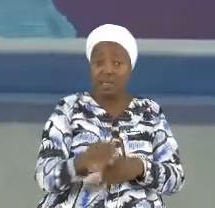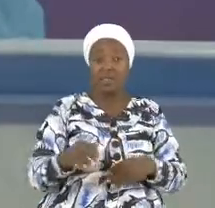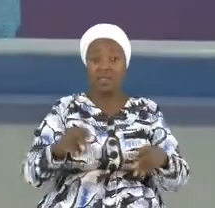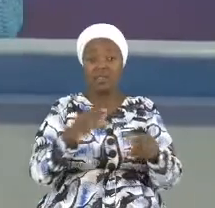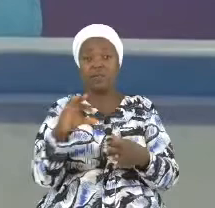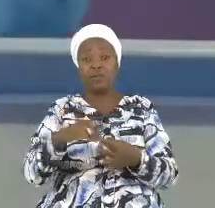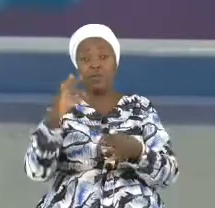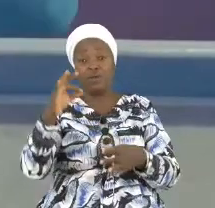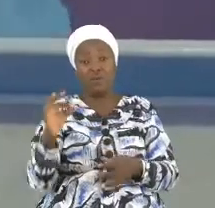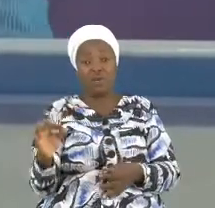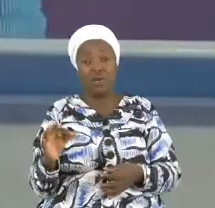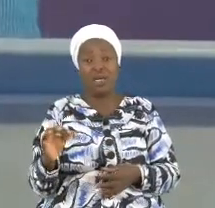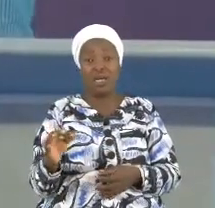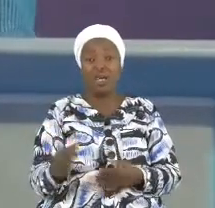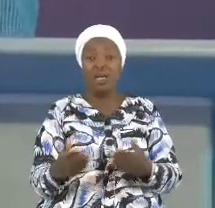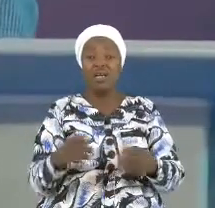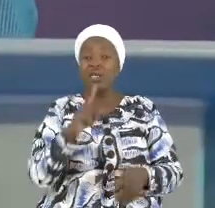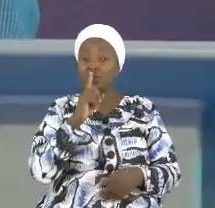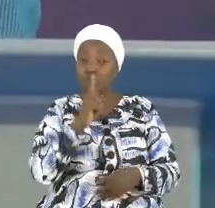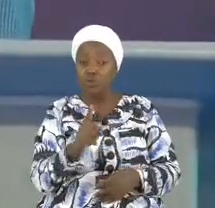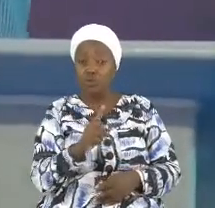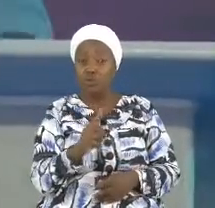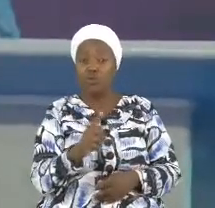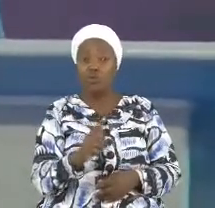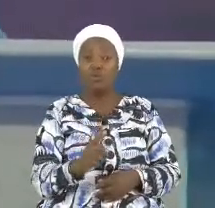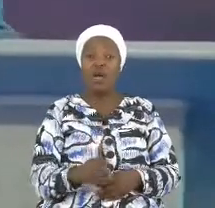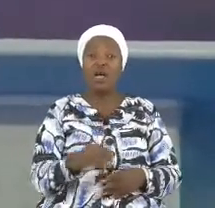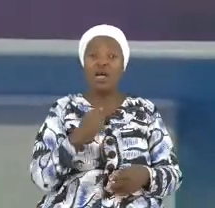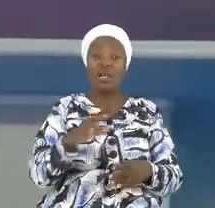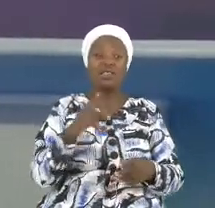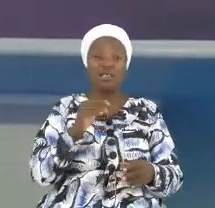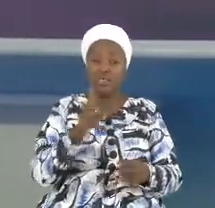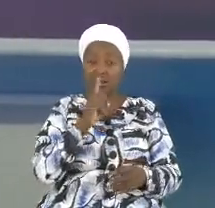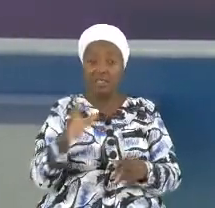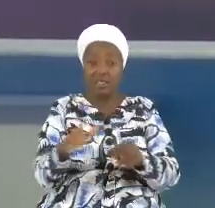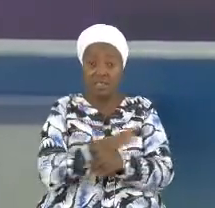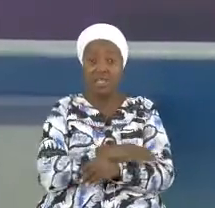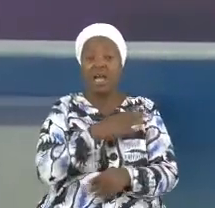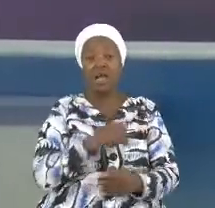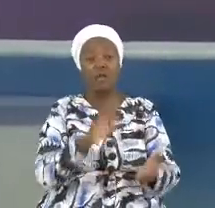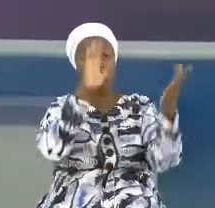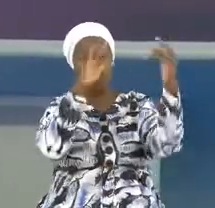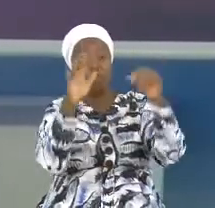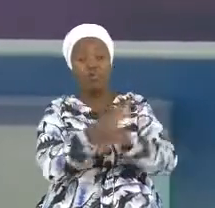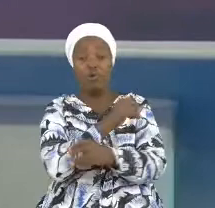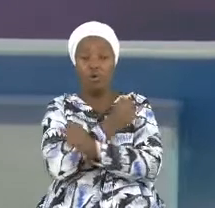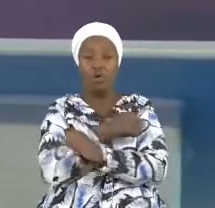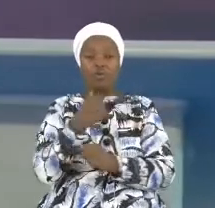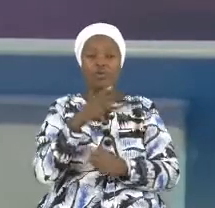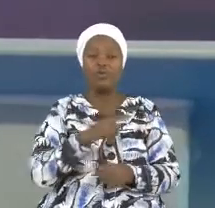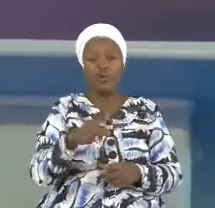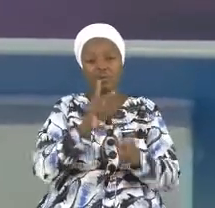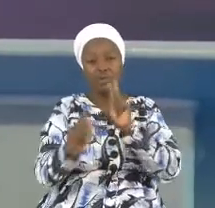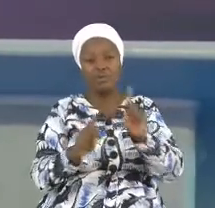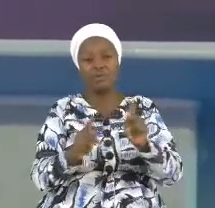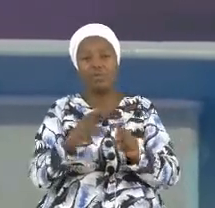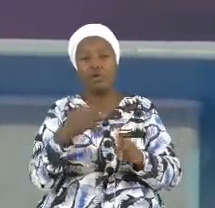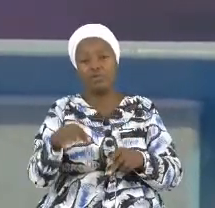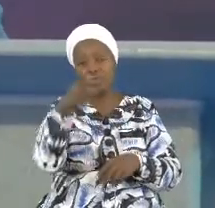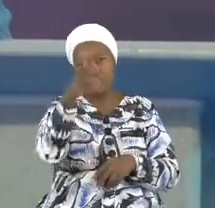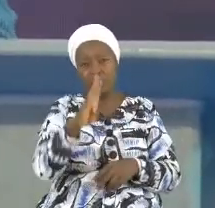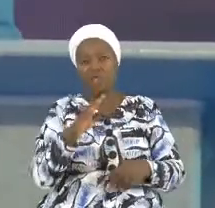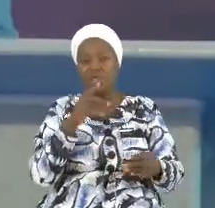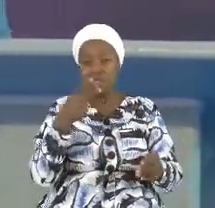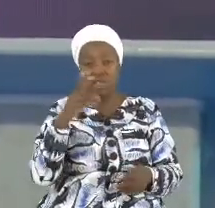helpful, hopeful love of the brethren. See that you love one another with a